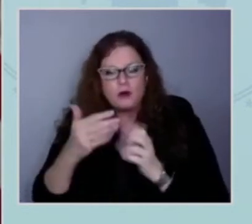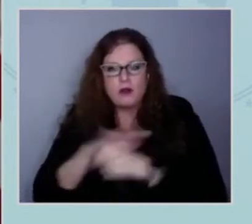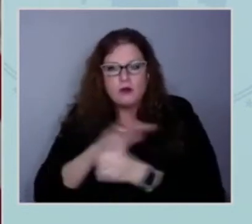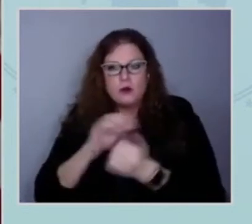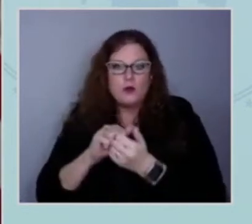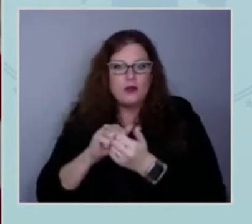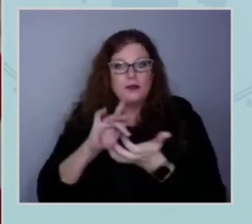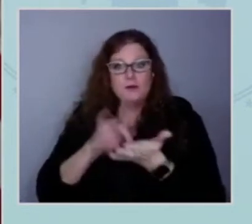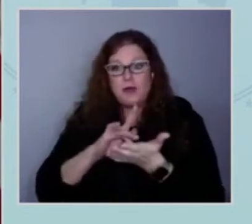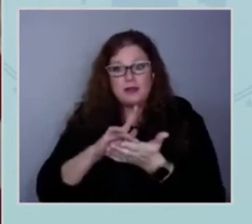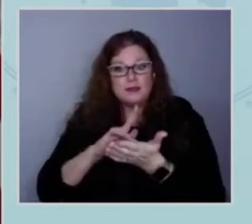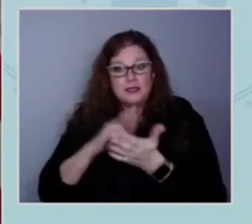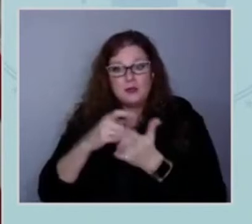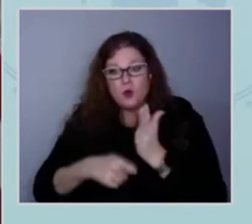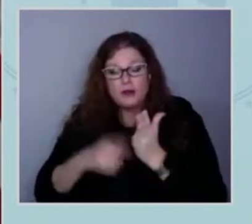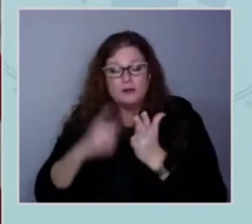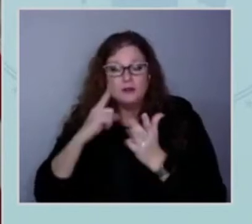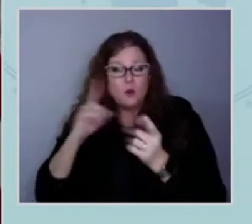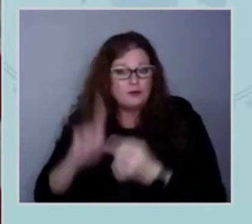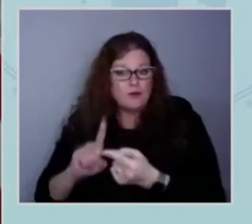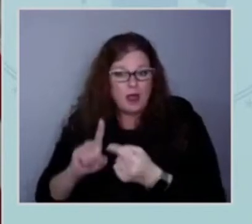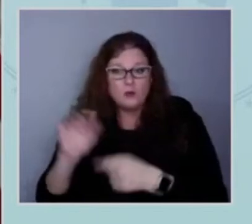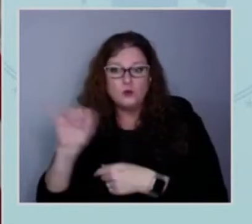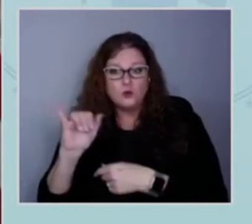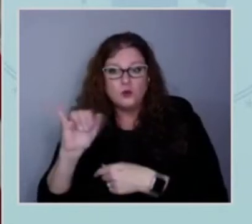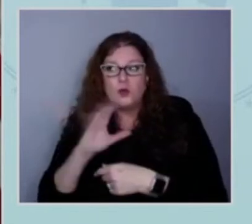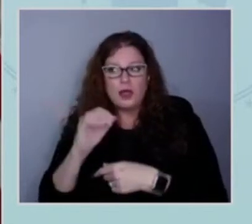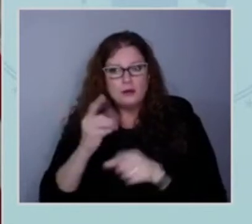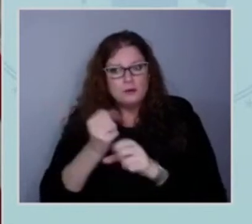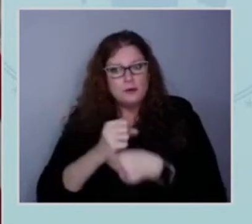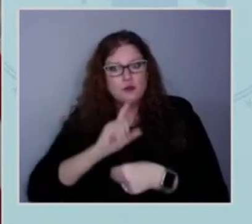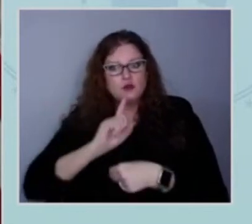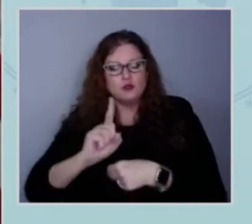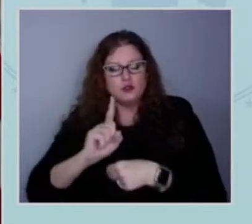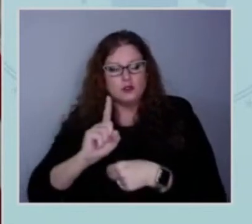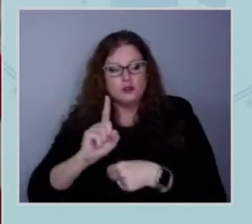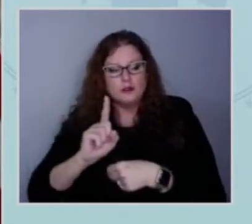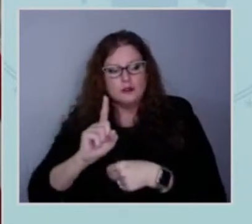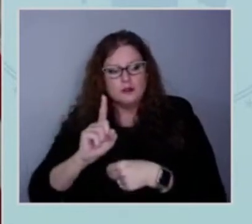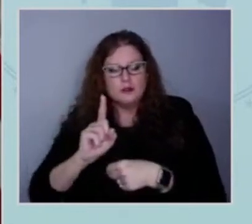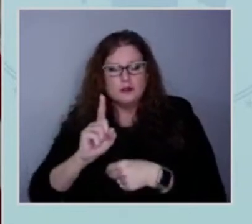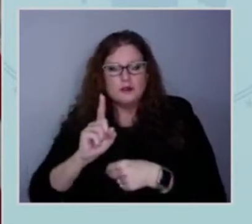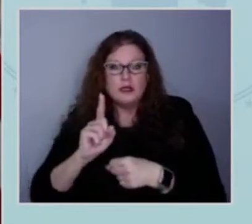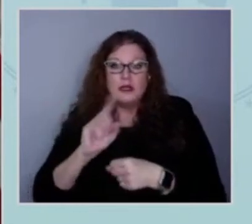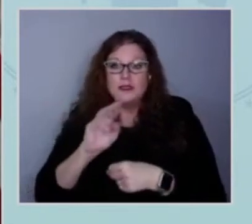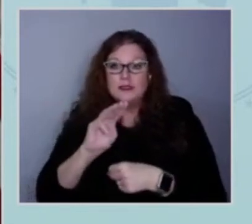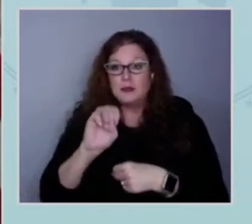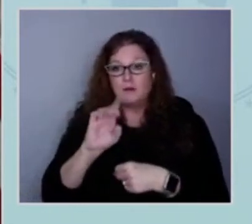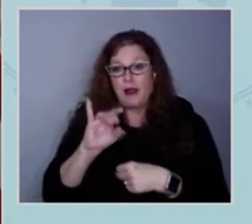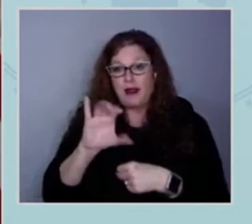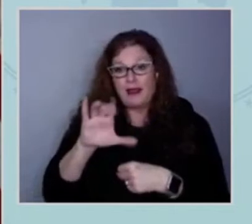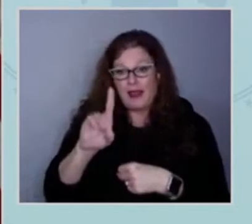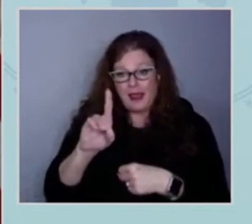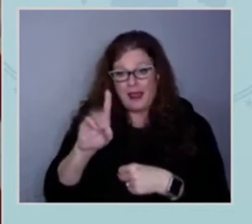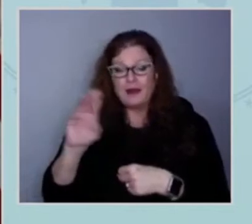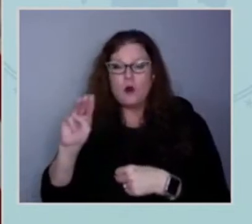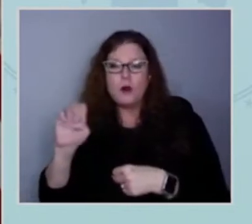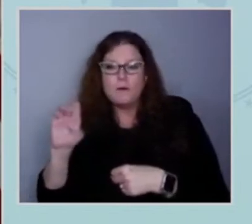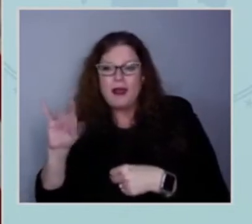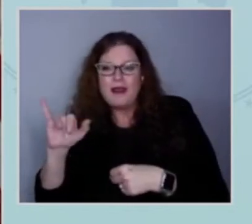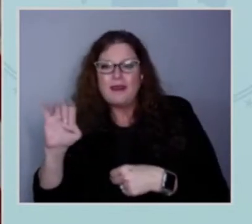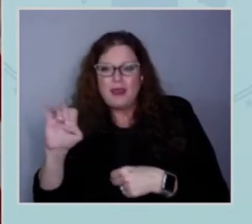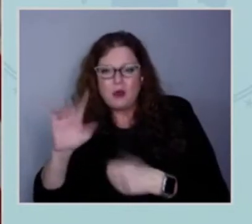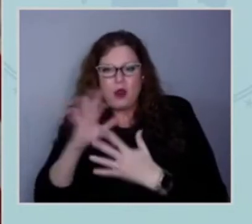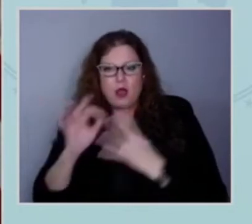Health Care Act and get more coverage with a lot cheaper, with drug prices coming down substantially, as well as making sure